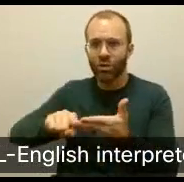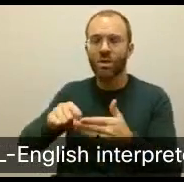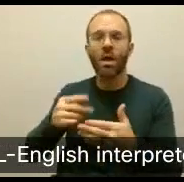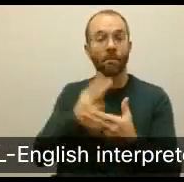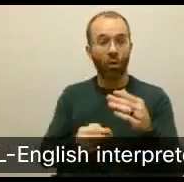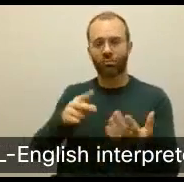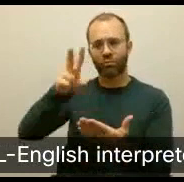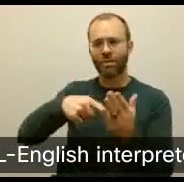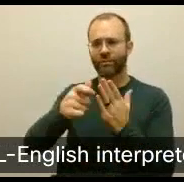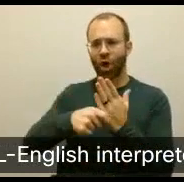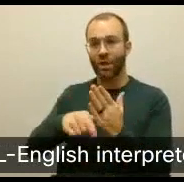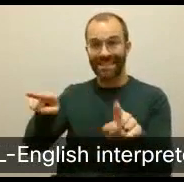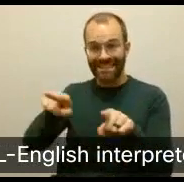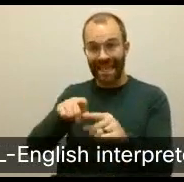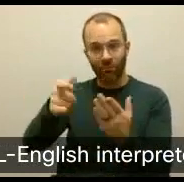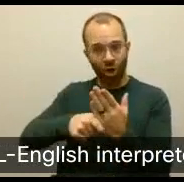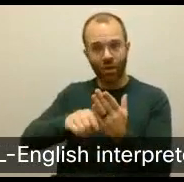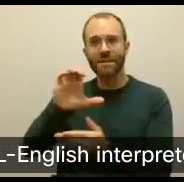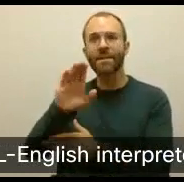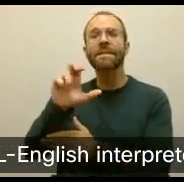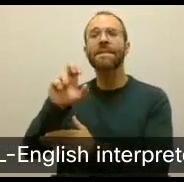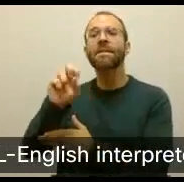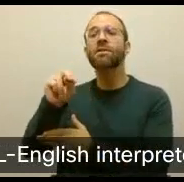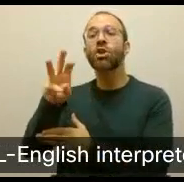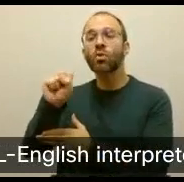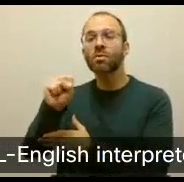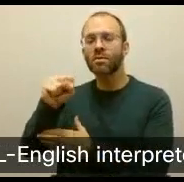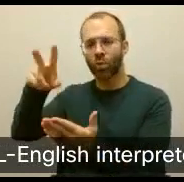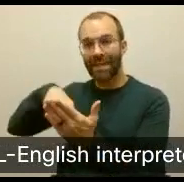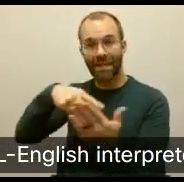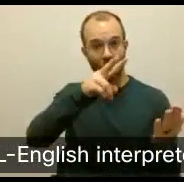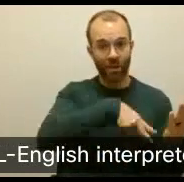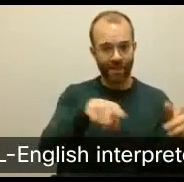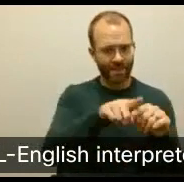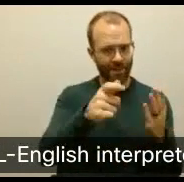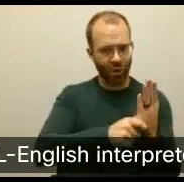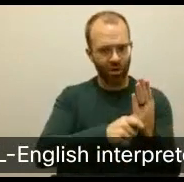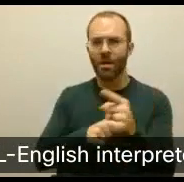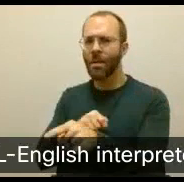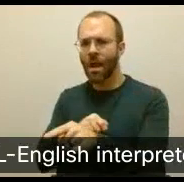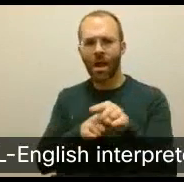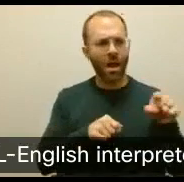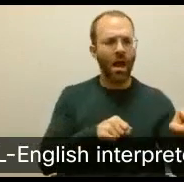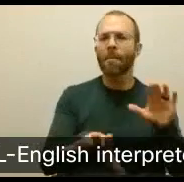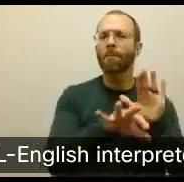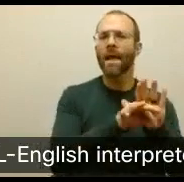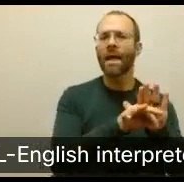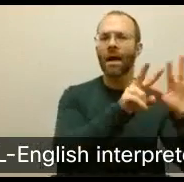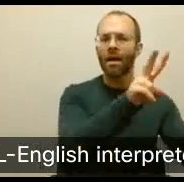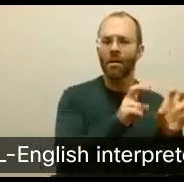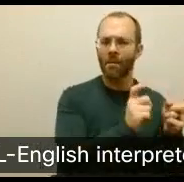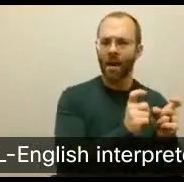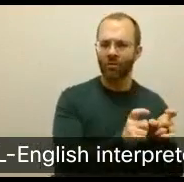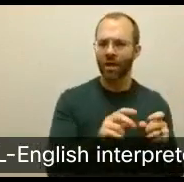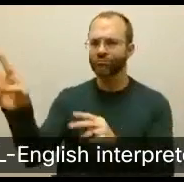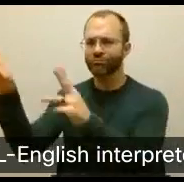read the same article from the CBC News about the election, but they may choose to paraphrase different pieces of